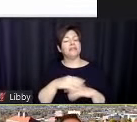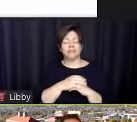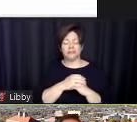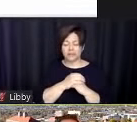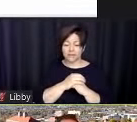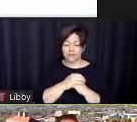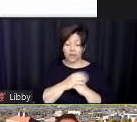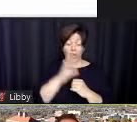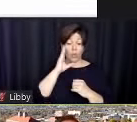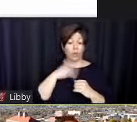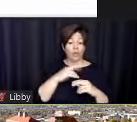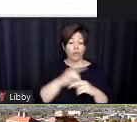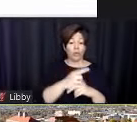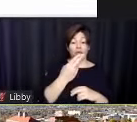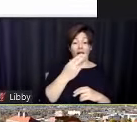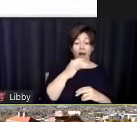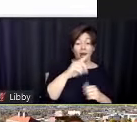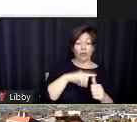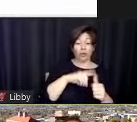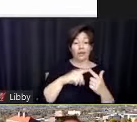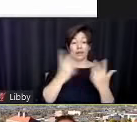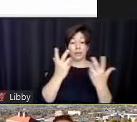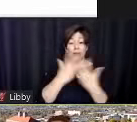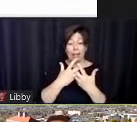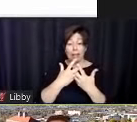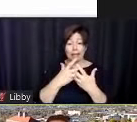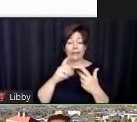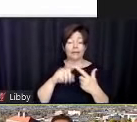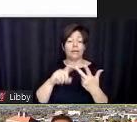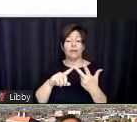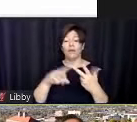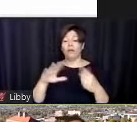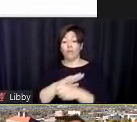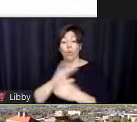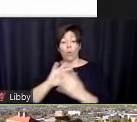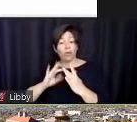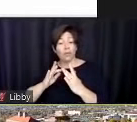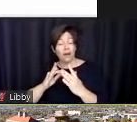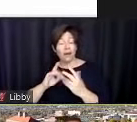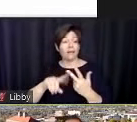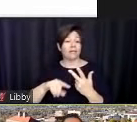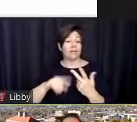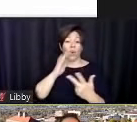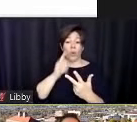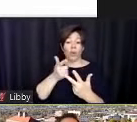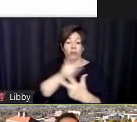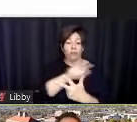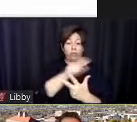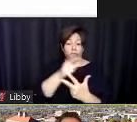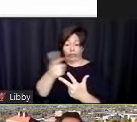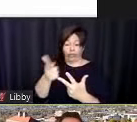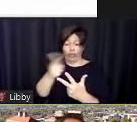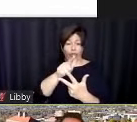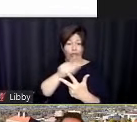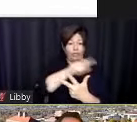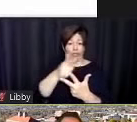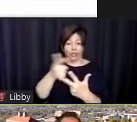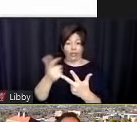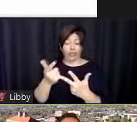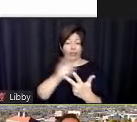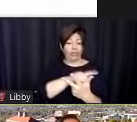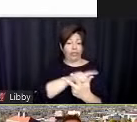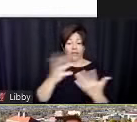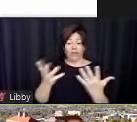in the hybrid? Are we gonna be in the blended? Are we gonna be fully online? Are we gonna be going back and forth? Where does the face-to-face fall